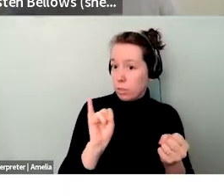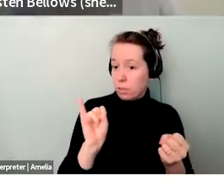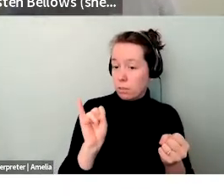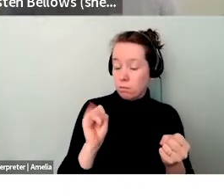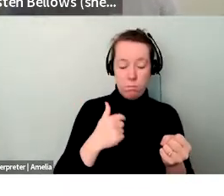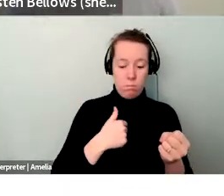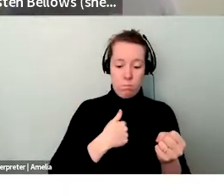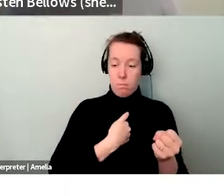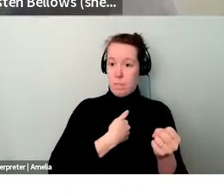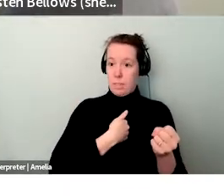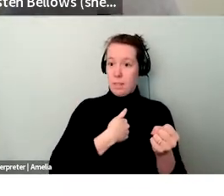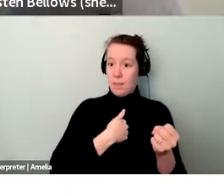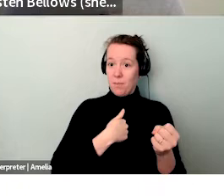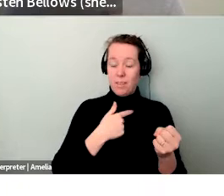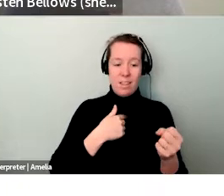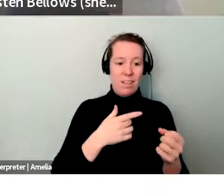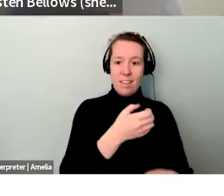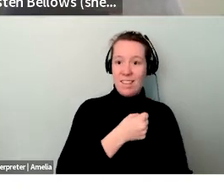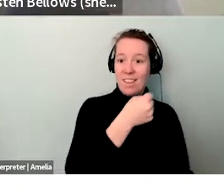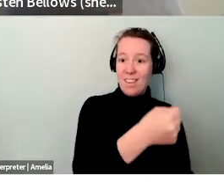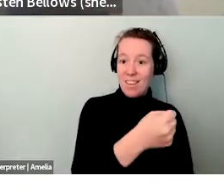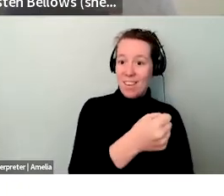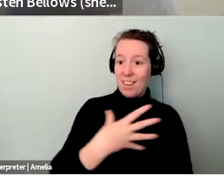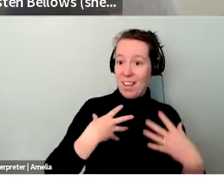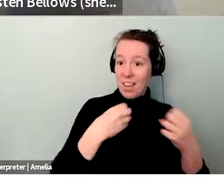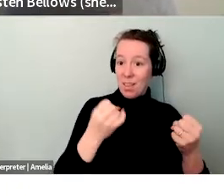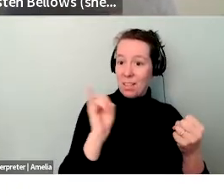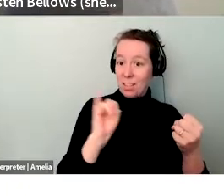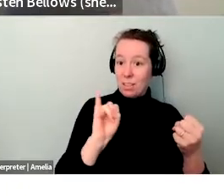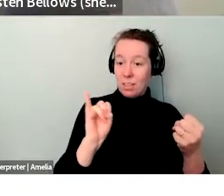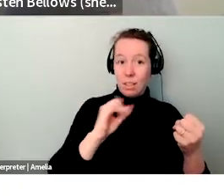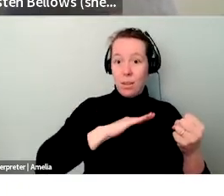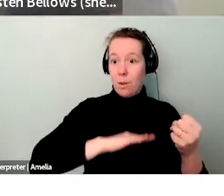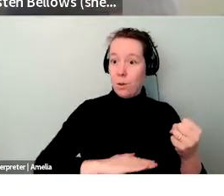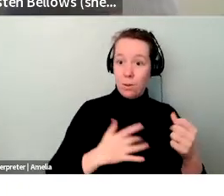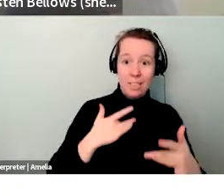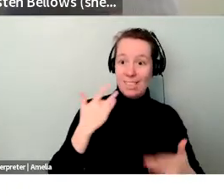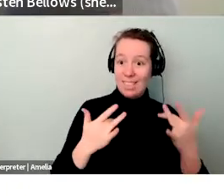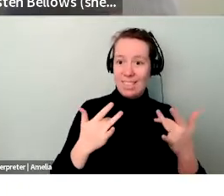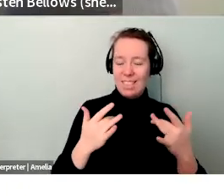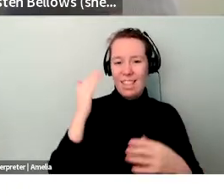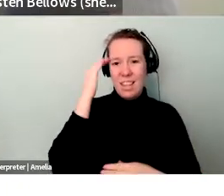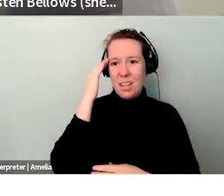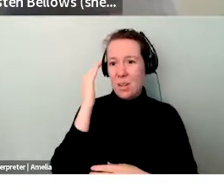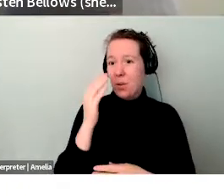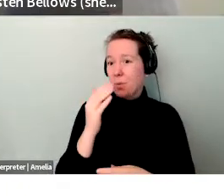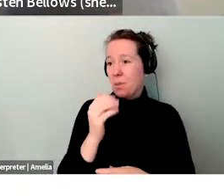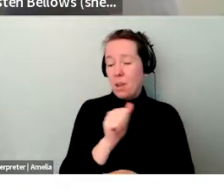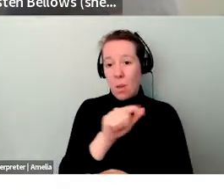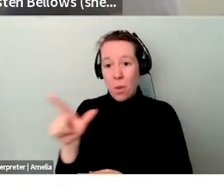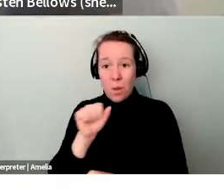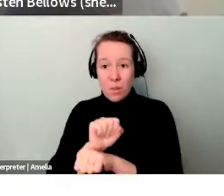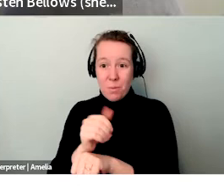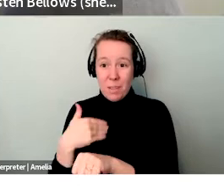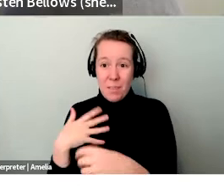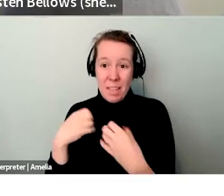have health insurance with my job, and I know unfortunately that is not available at every job.